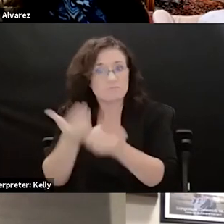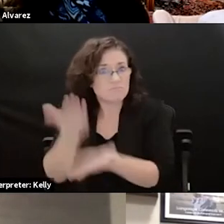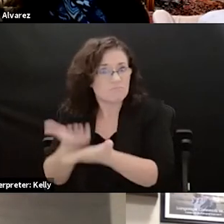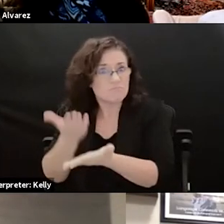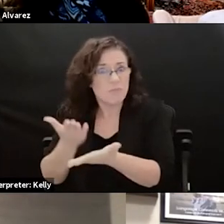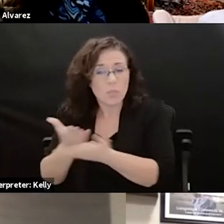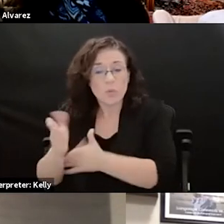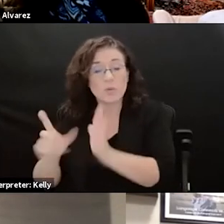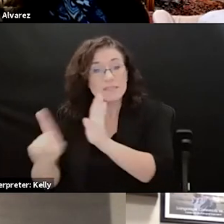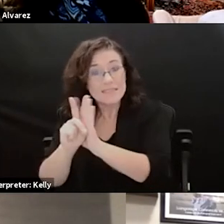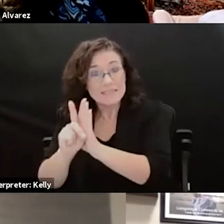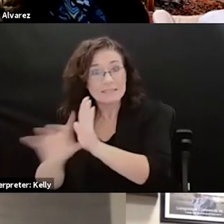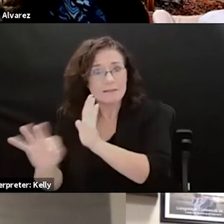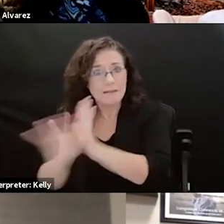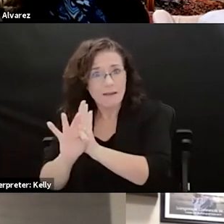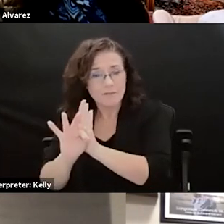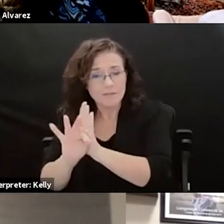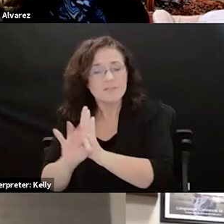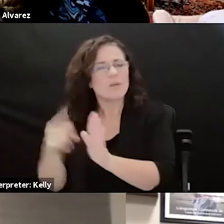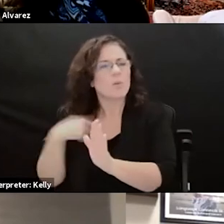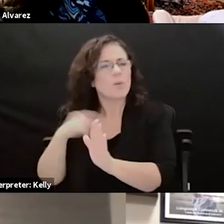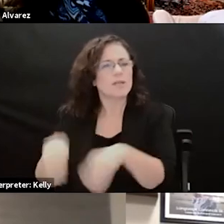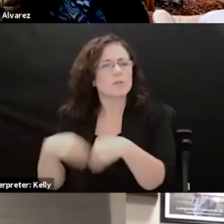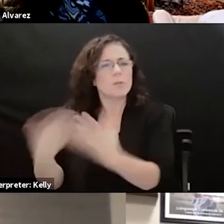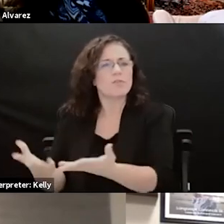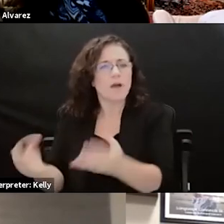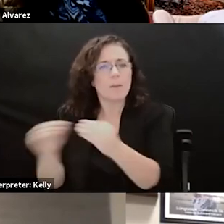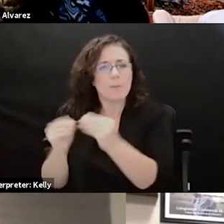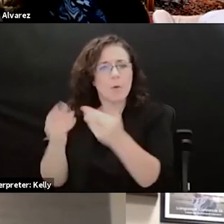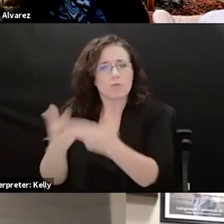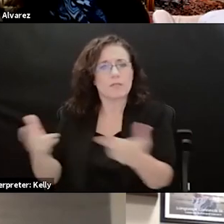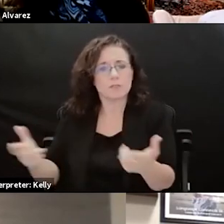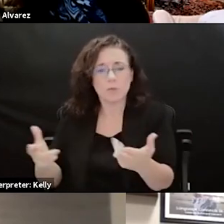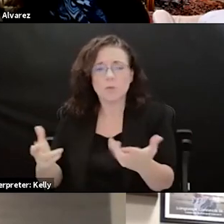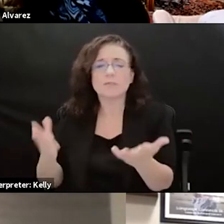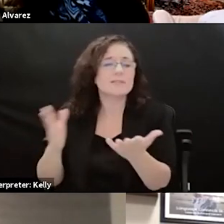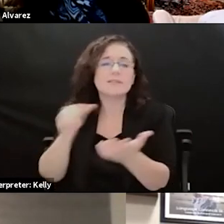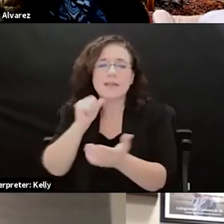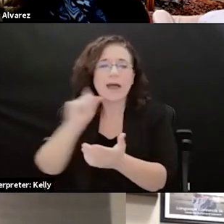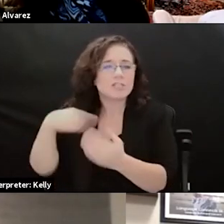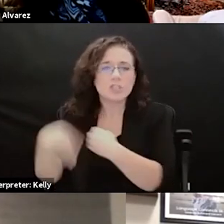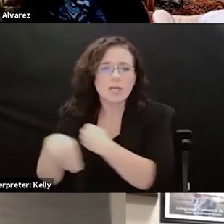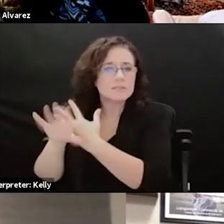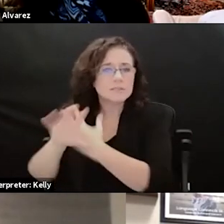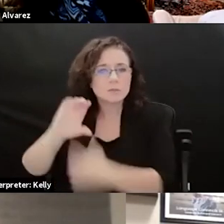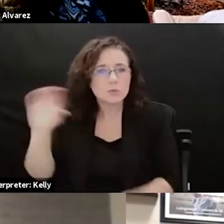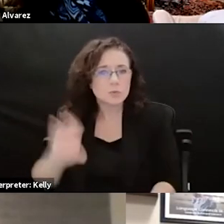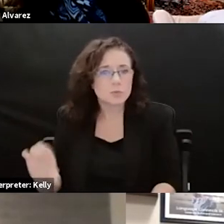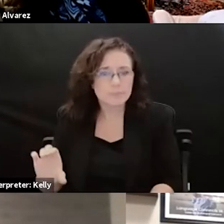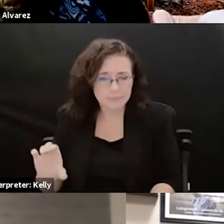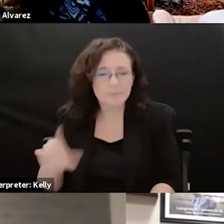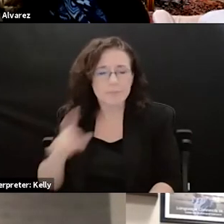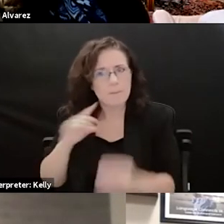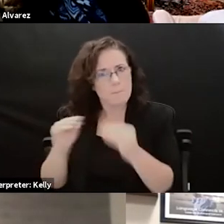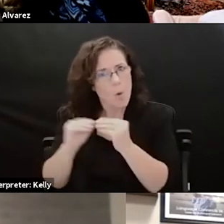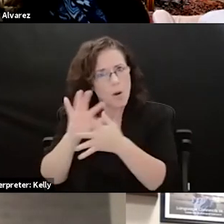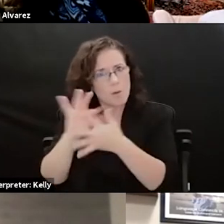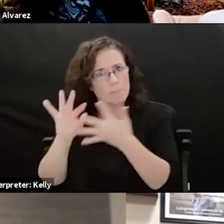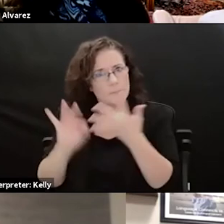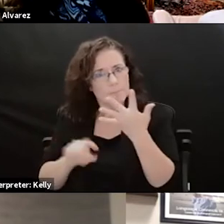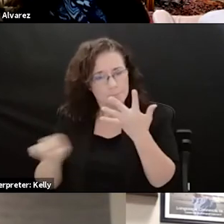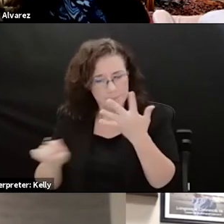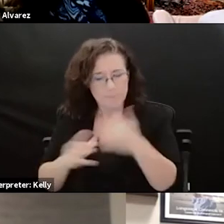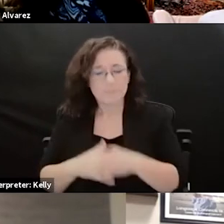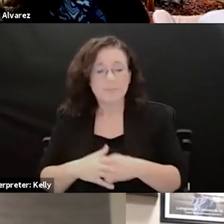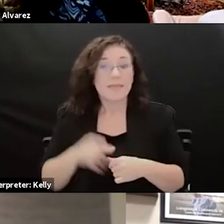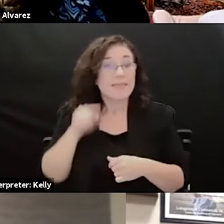additional resources to these students who are struggling far beyond their zoom screens again i see this resolution as a foundation for equity